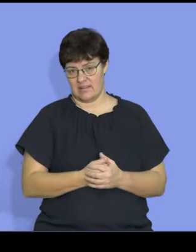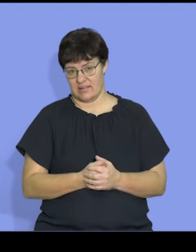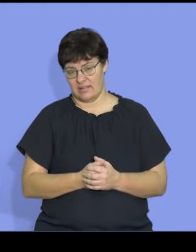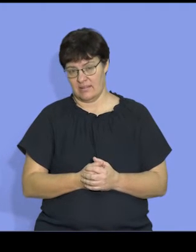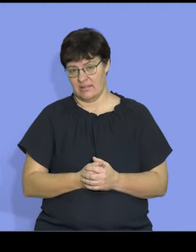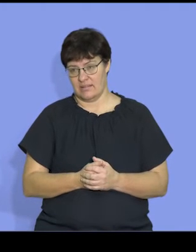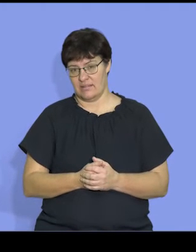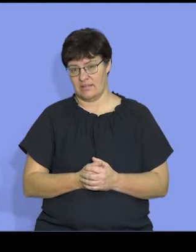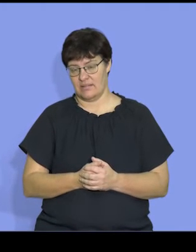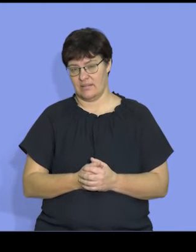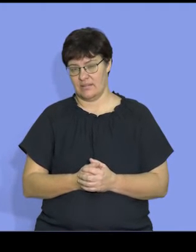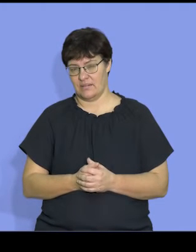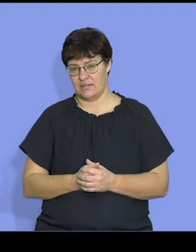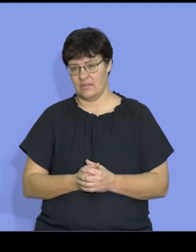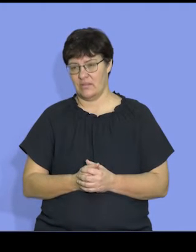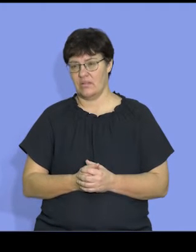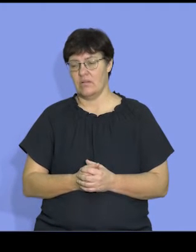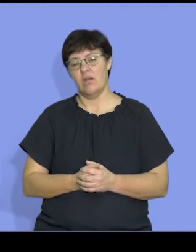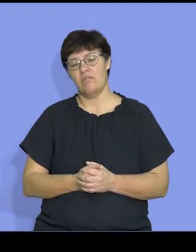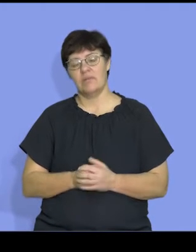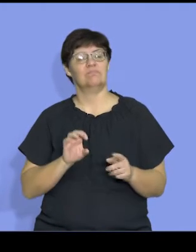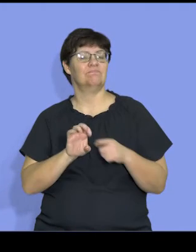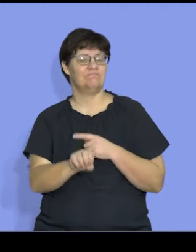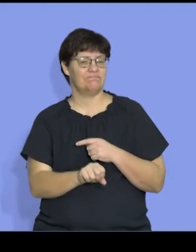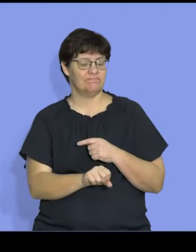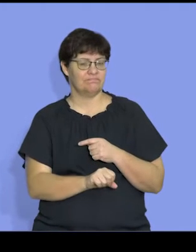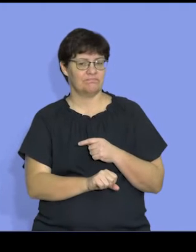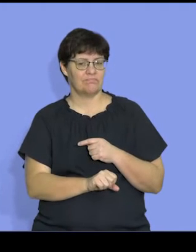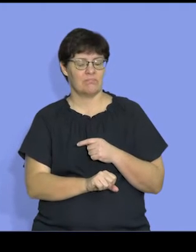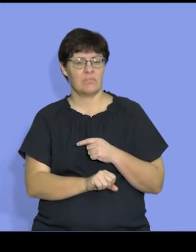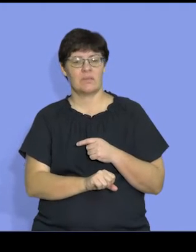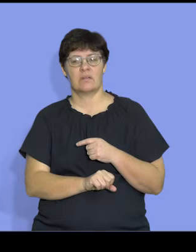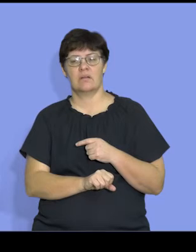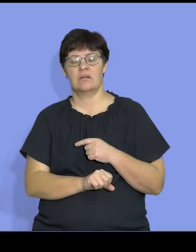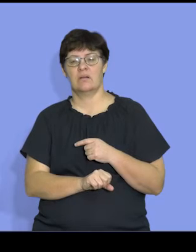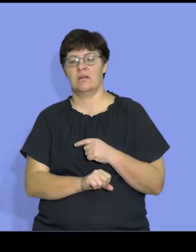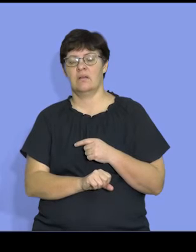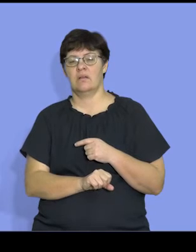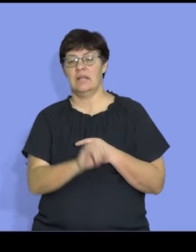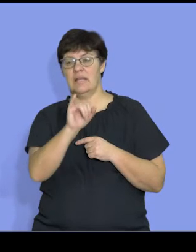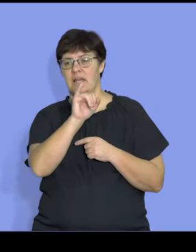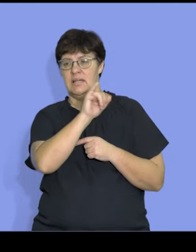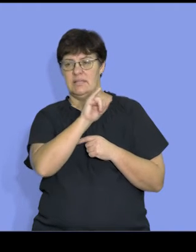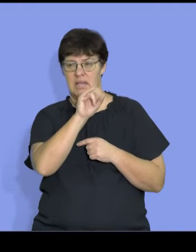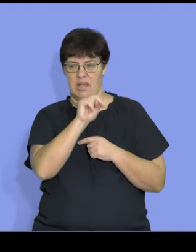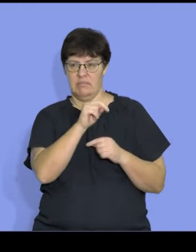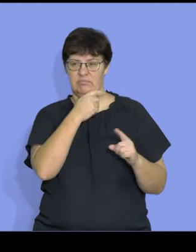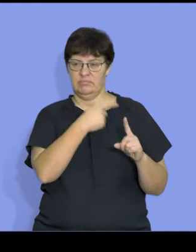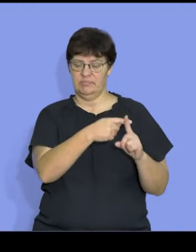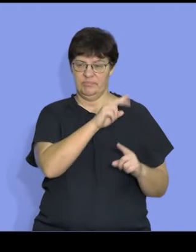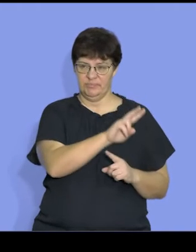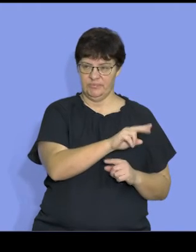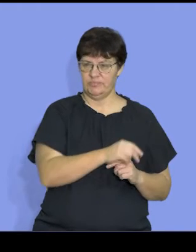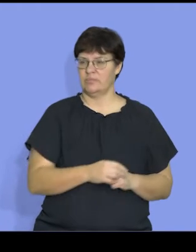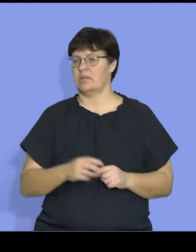if you keep track of the oxidation numbers, zinc is +2 on the left and +2 on the